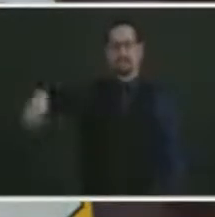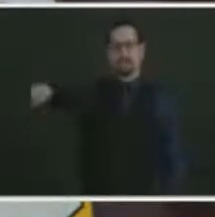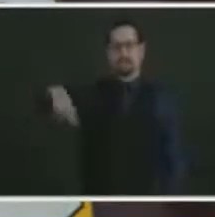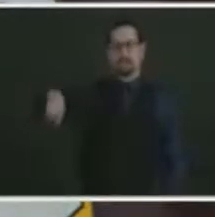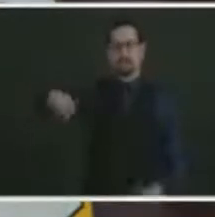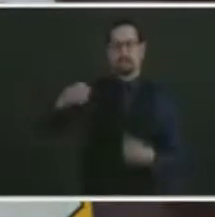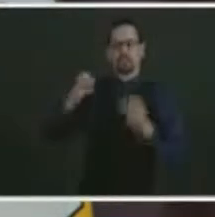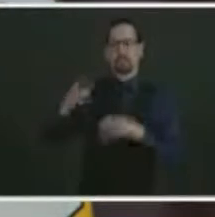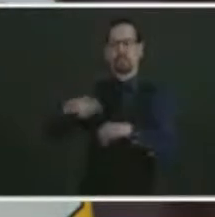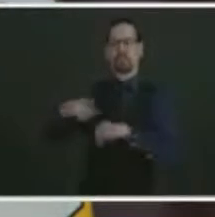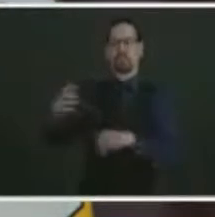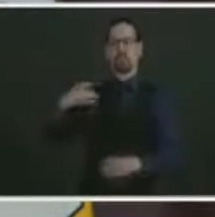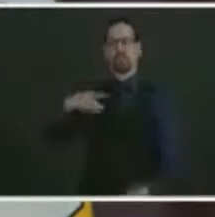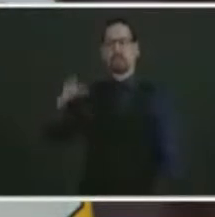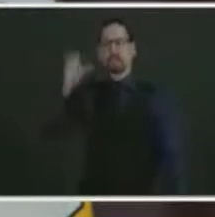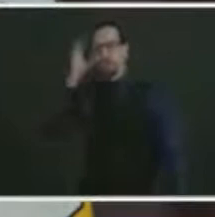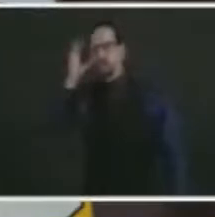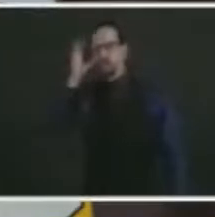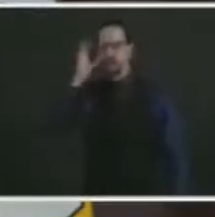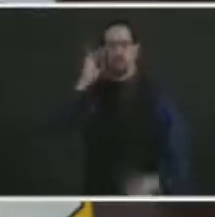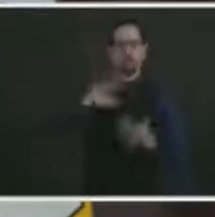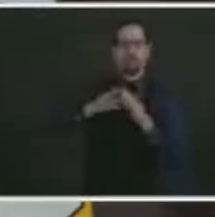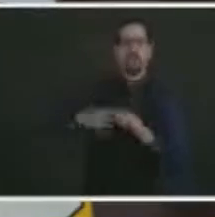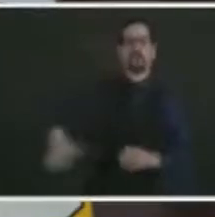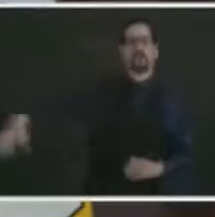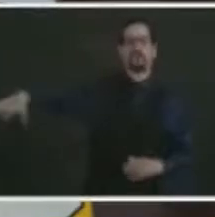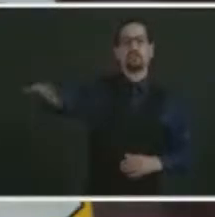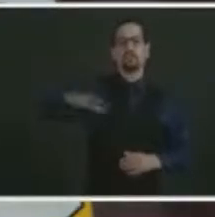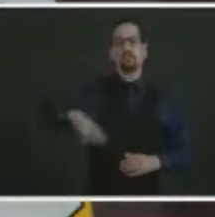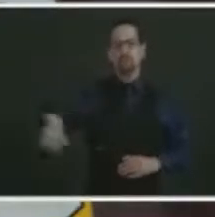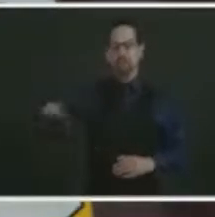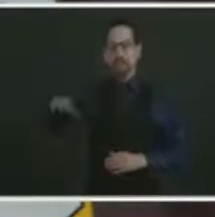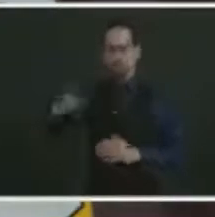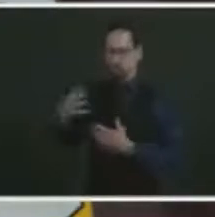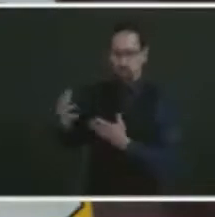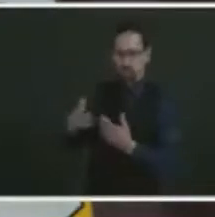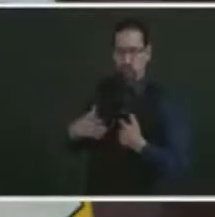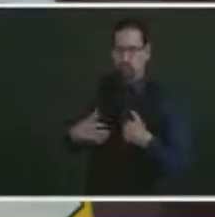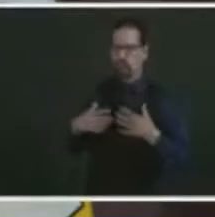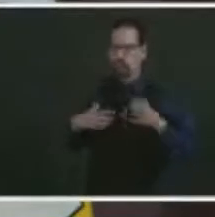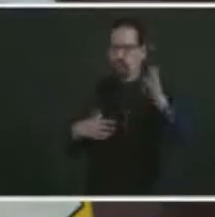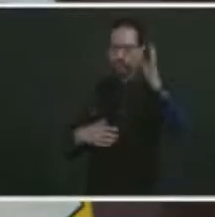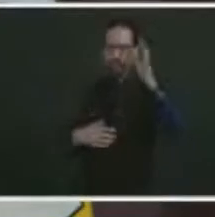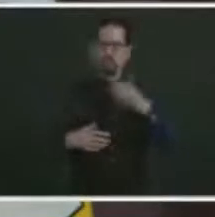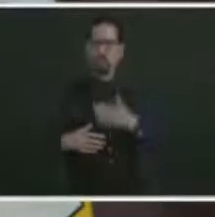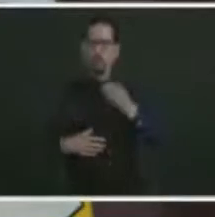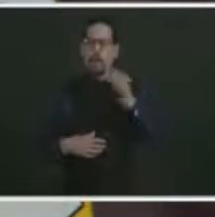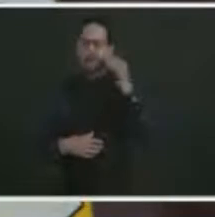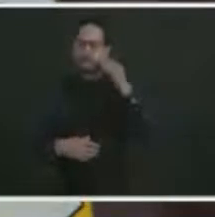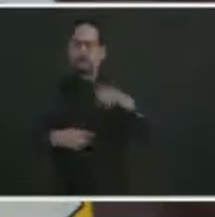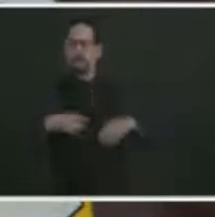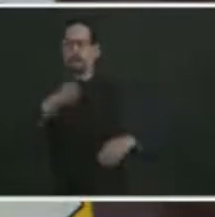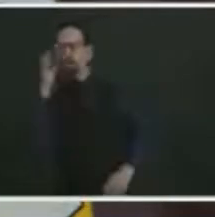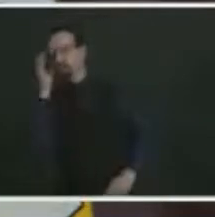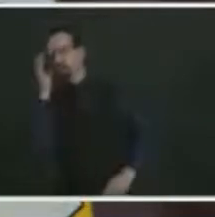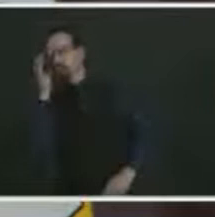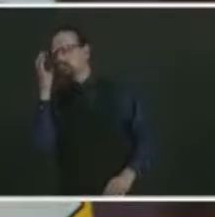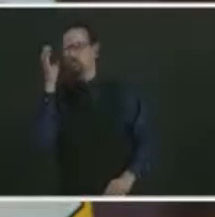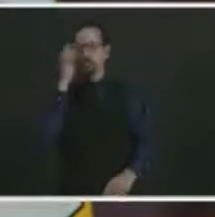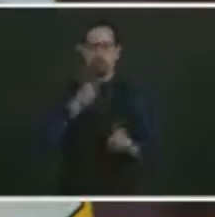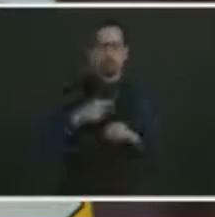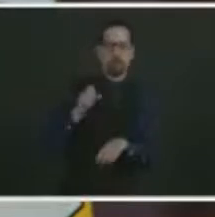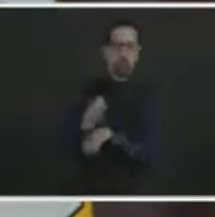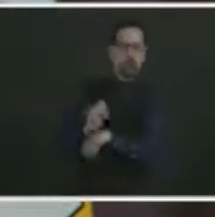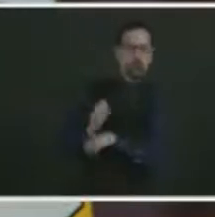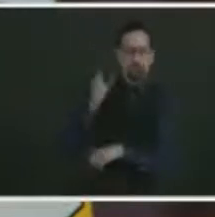community, whether it's in my office or on the phone with Black pastors, young people. It's time to listen, really listen with